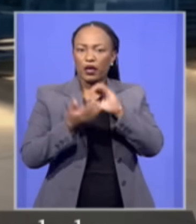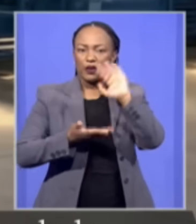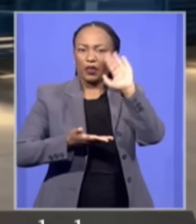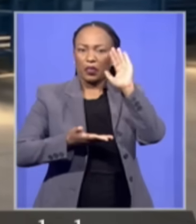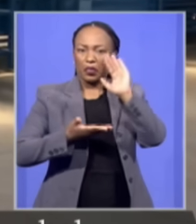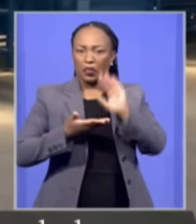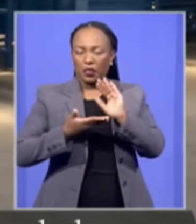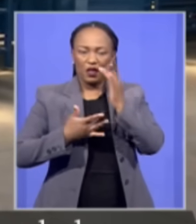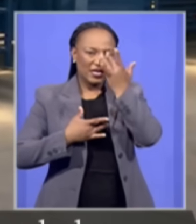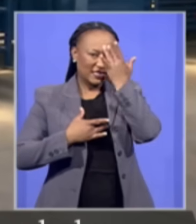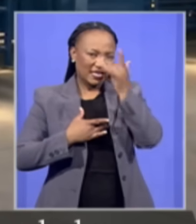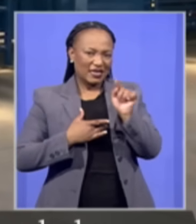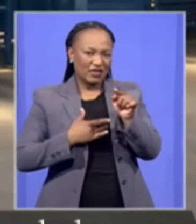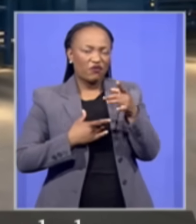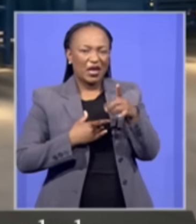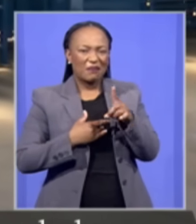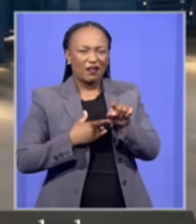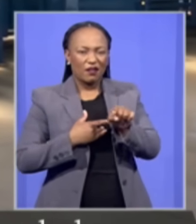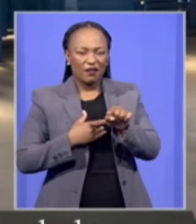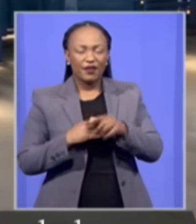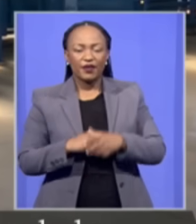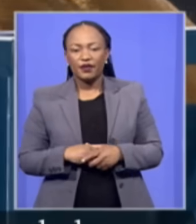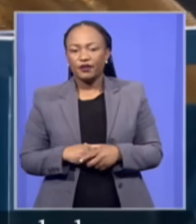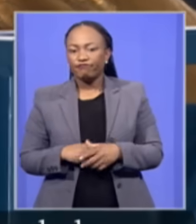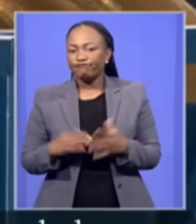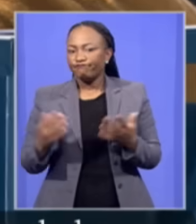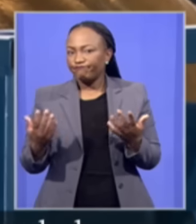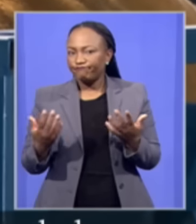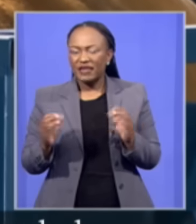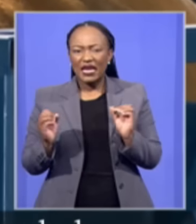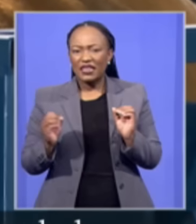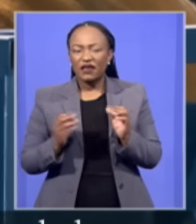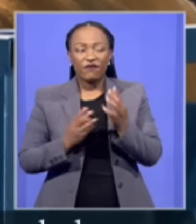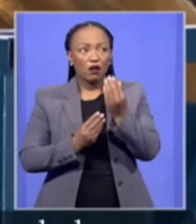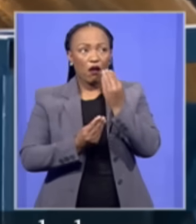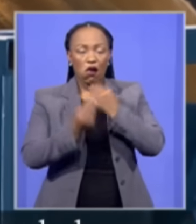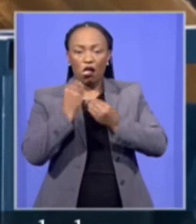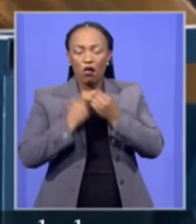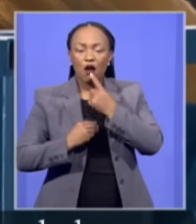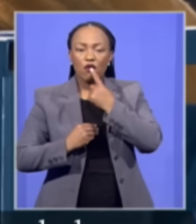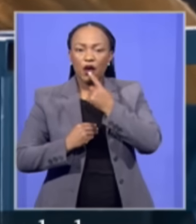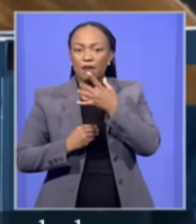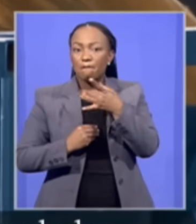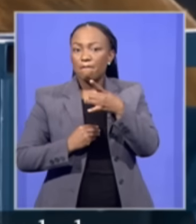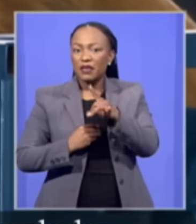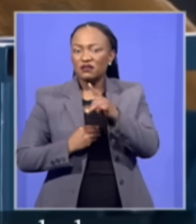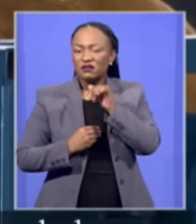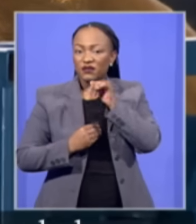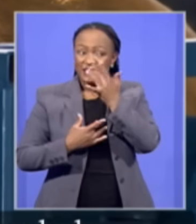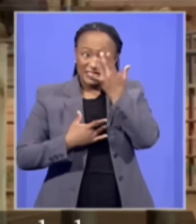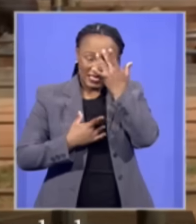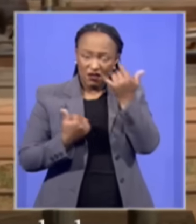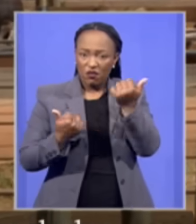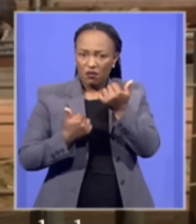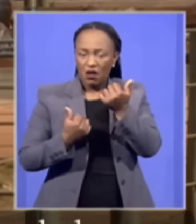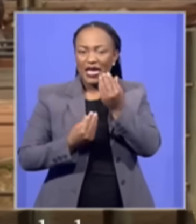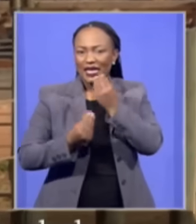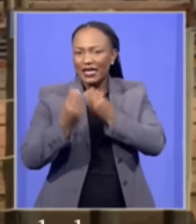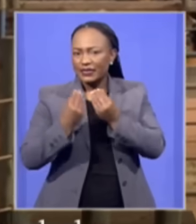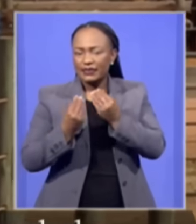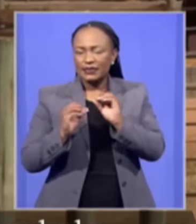is no harm to human beings from consuming beef, even from an animal that's had foot and mouth disease. It's not a